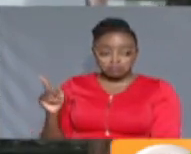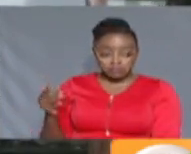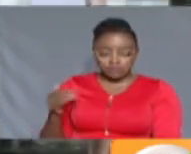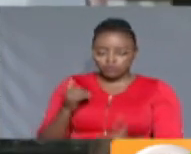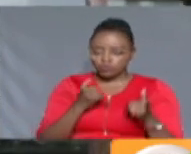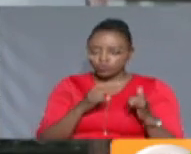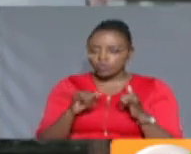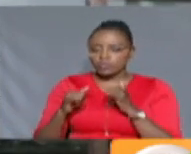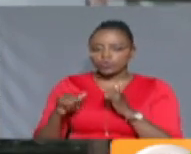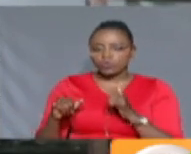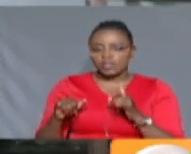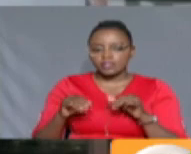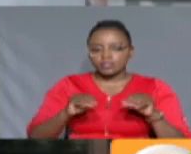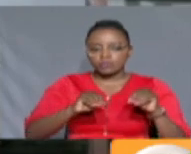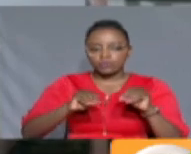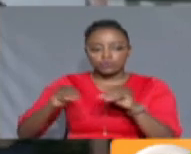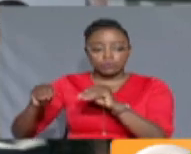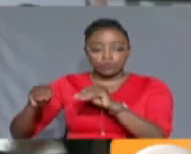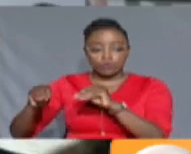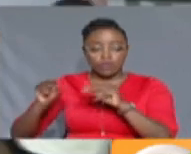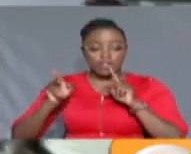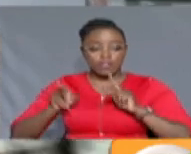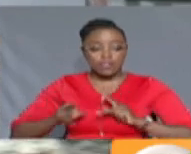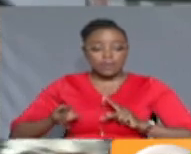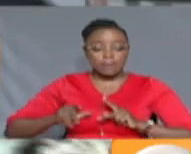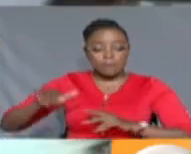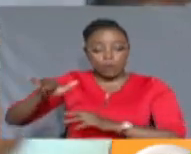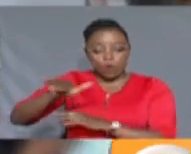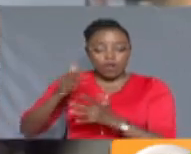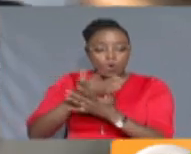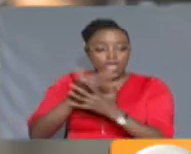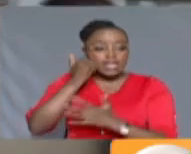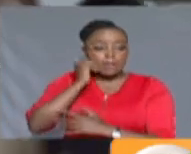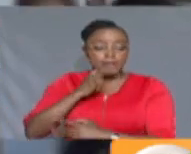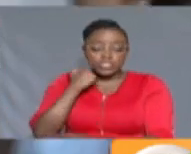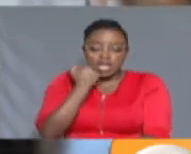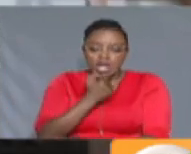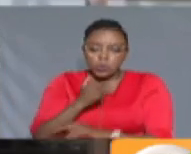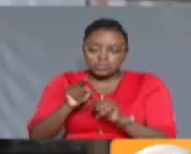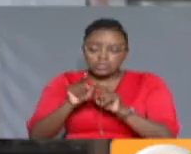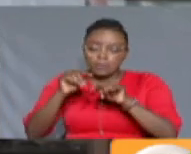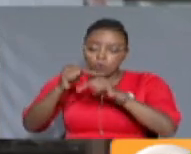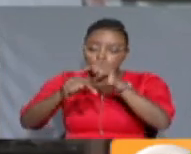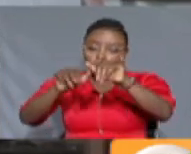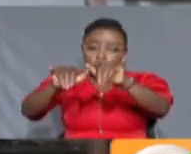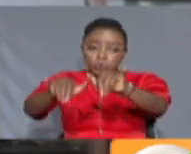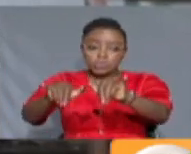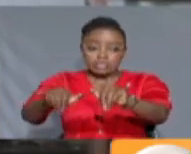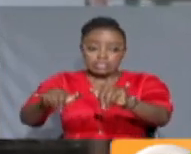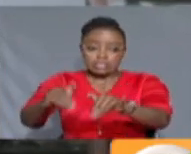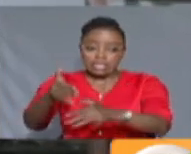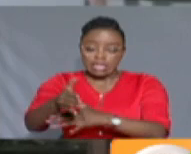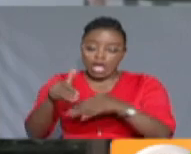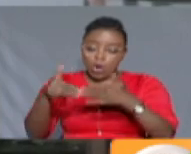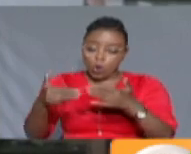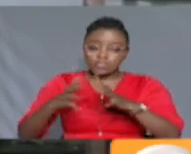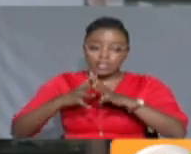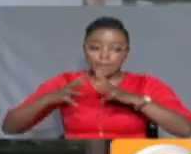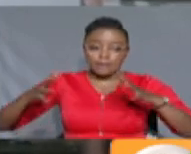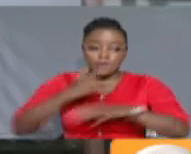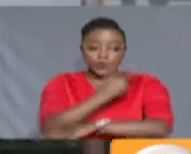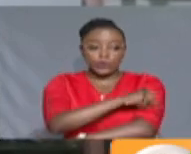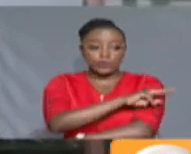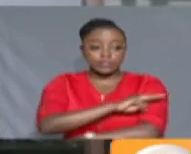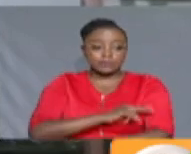attempts to evacuate any patients who may still be within that premises. Of course, for such a large hospital,